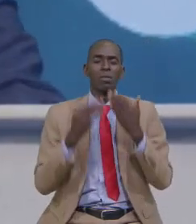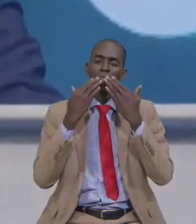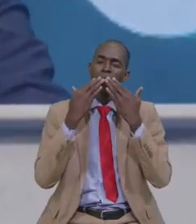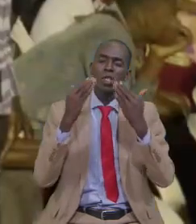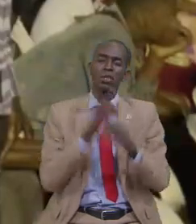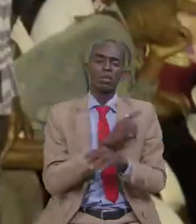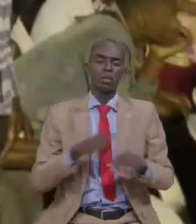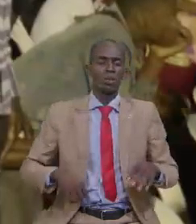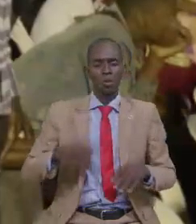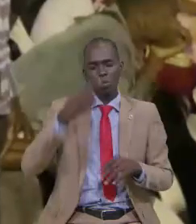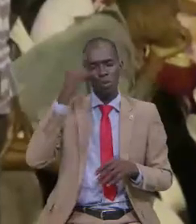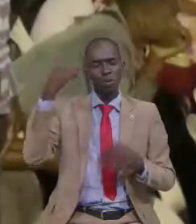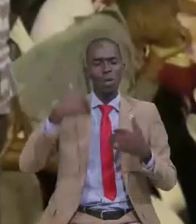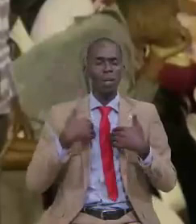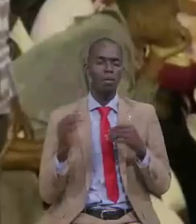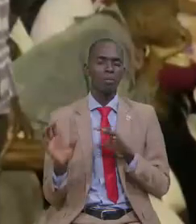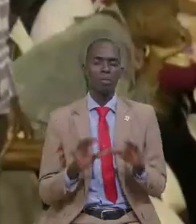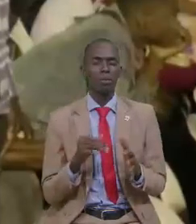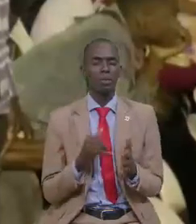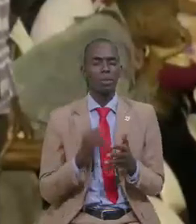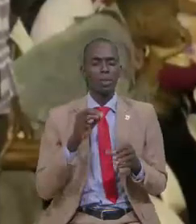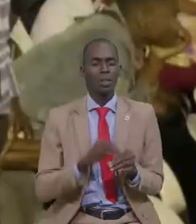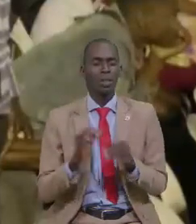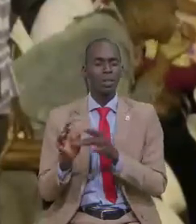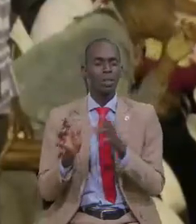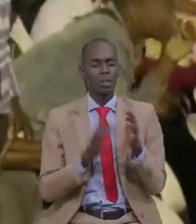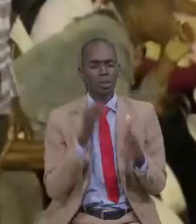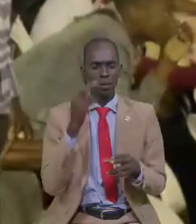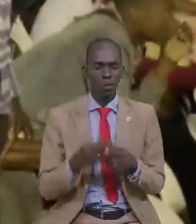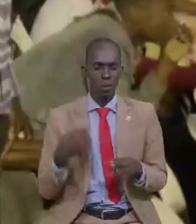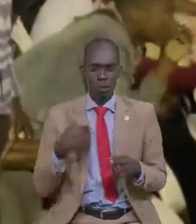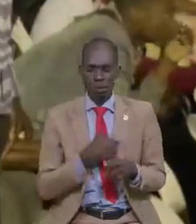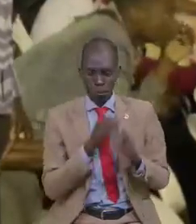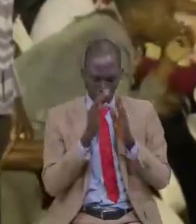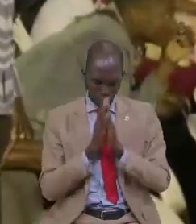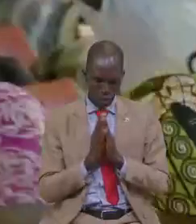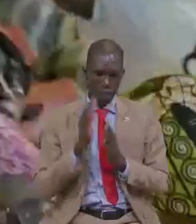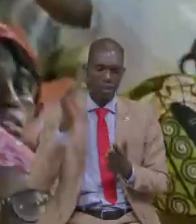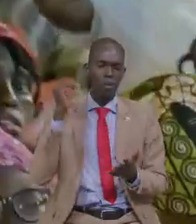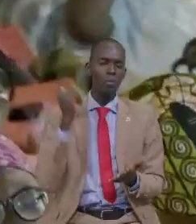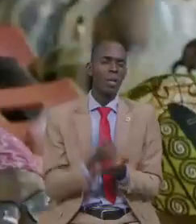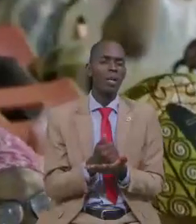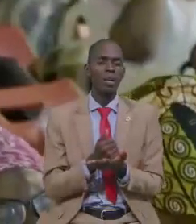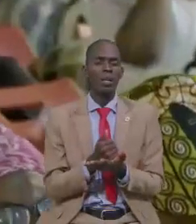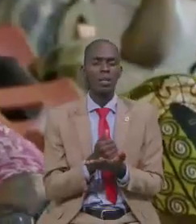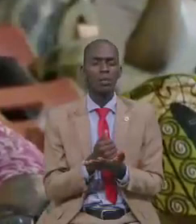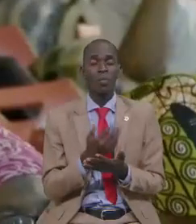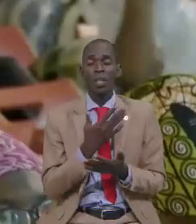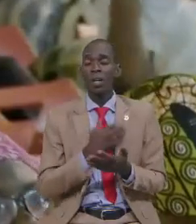have done it. In Jesus' name we pray. Amen.